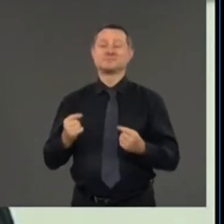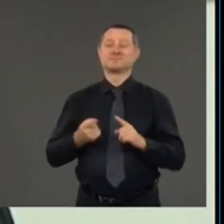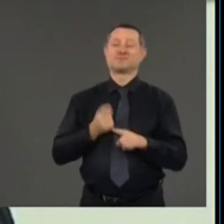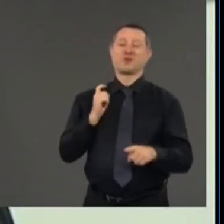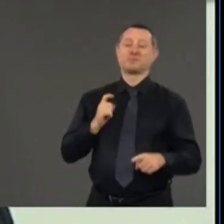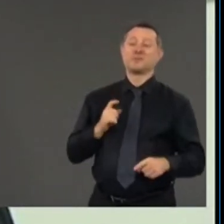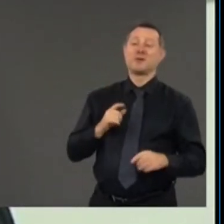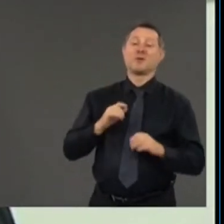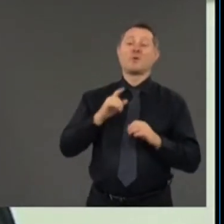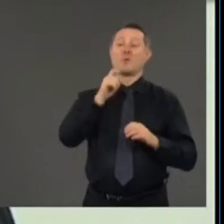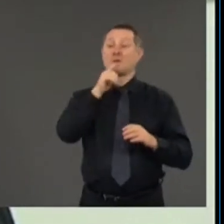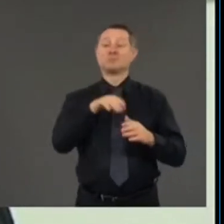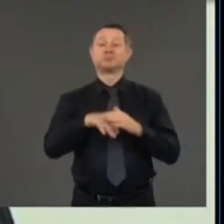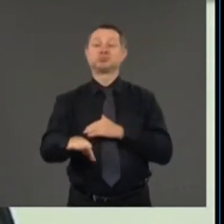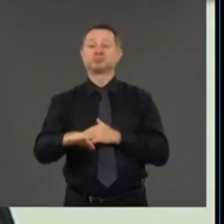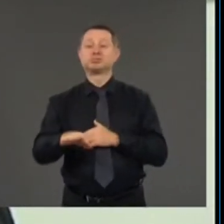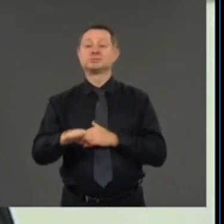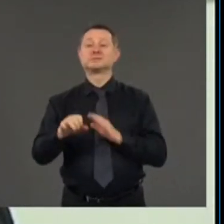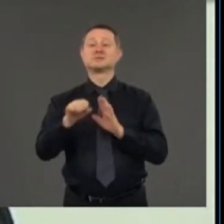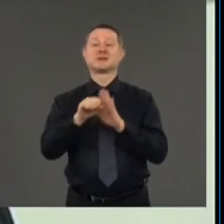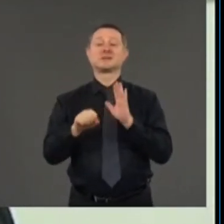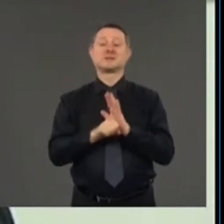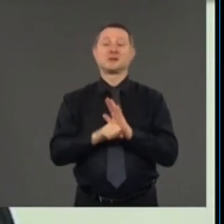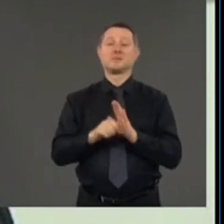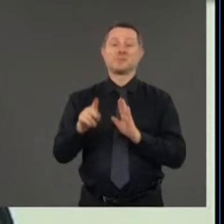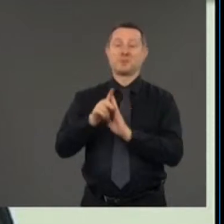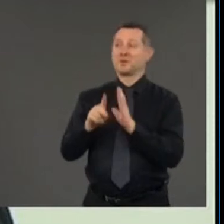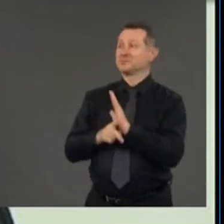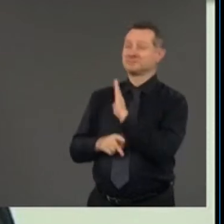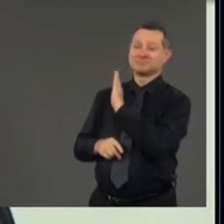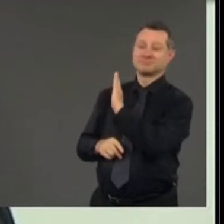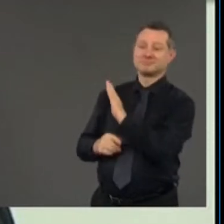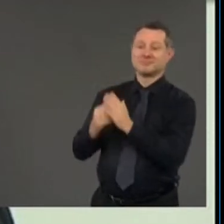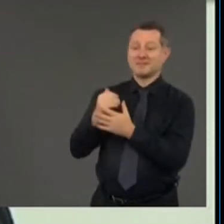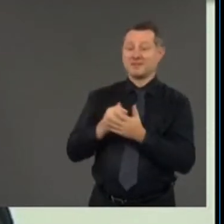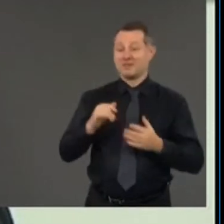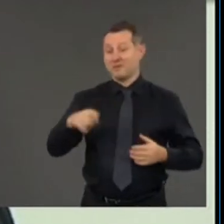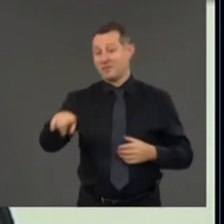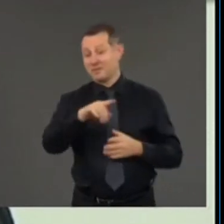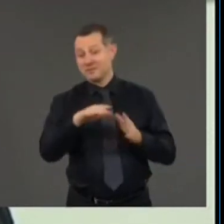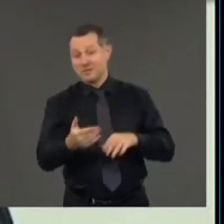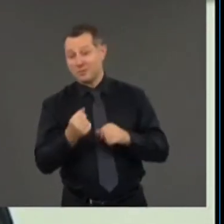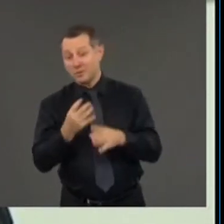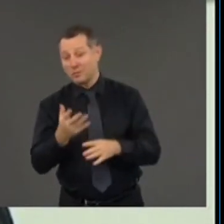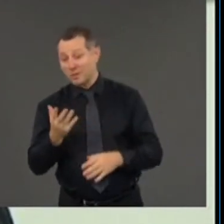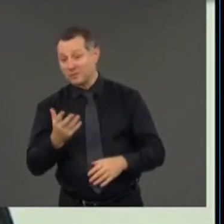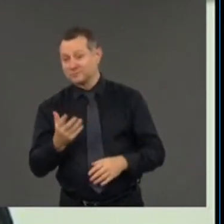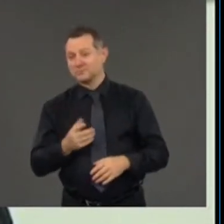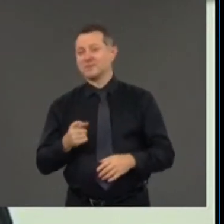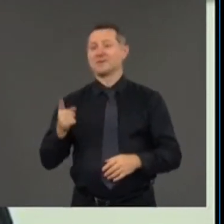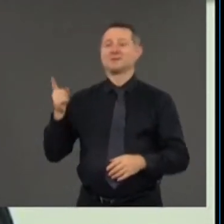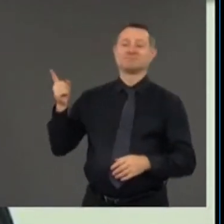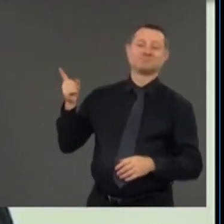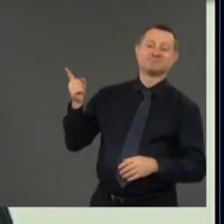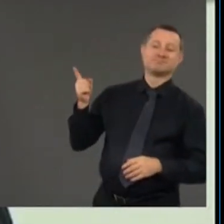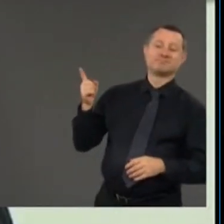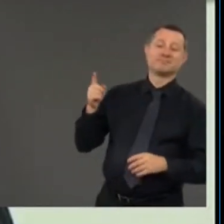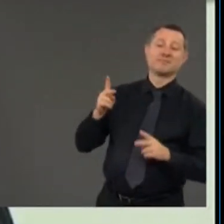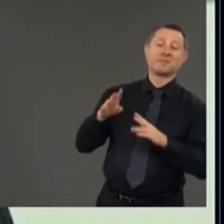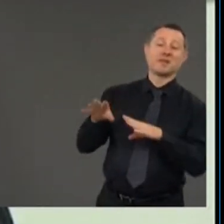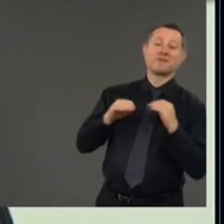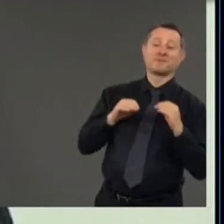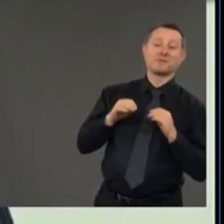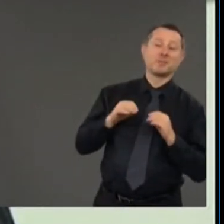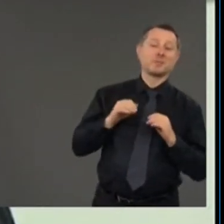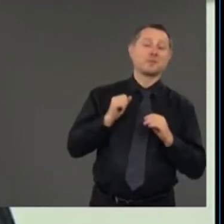homes. In other words, that fatalities in nursing homes were caused by the fact that patients left the hospital and went back into the